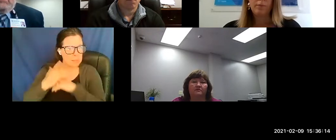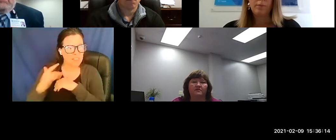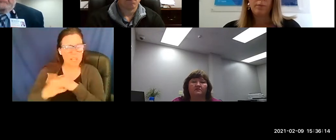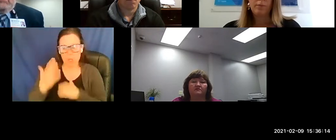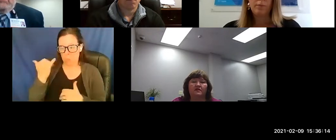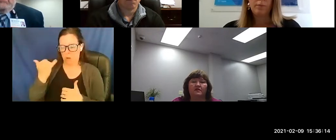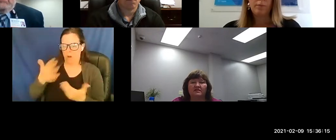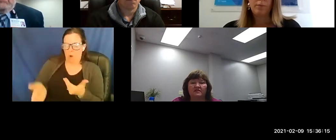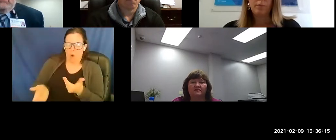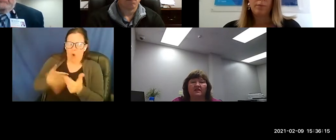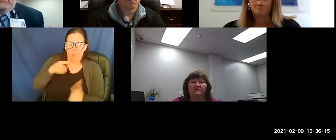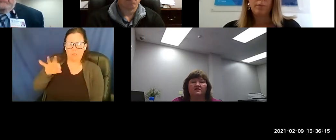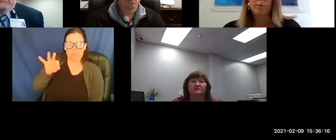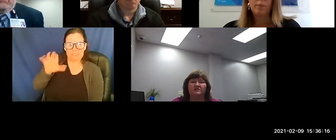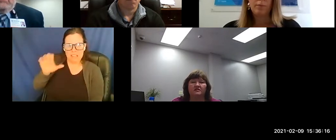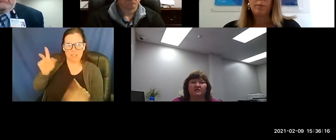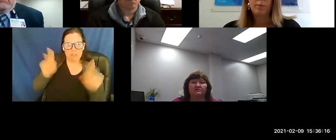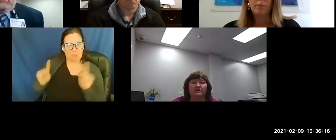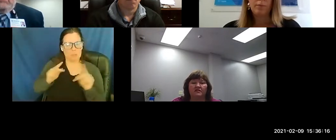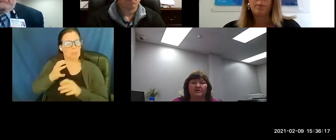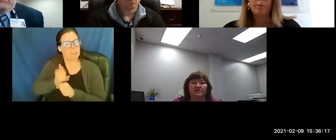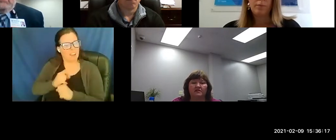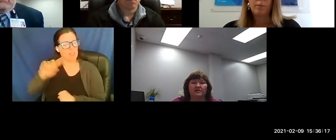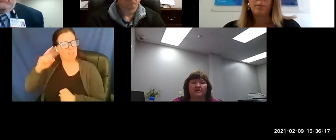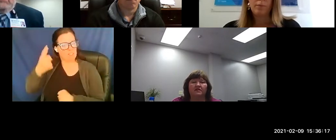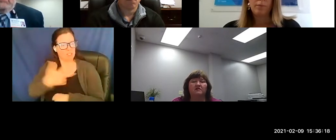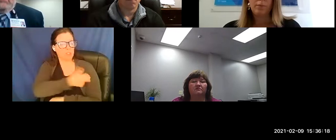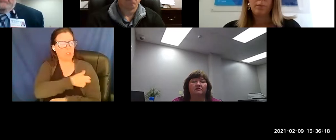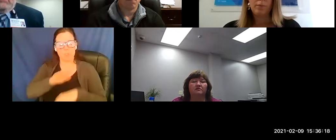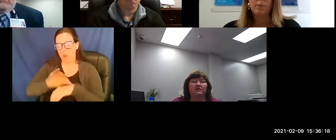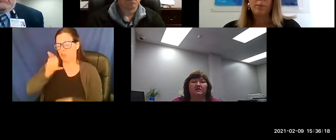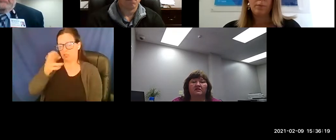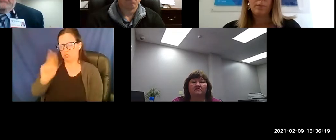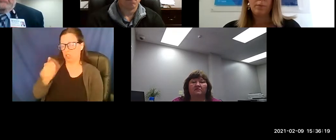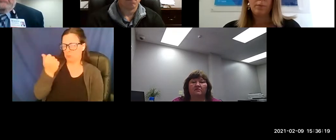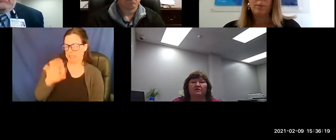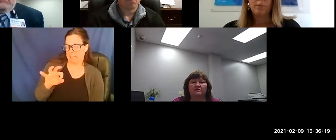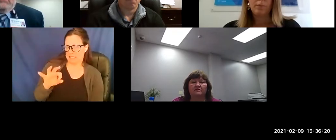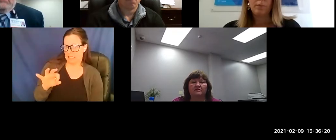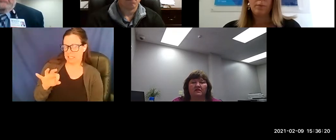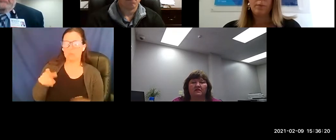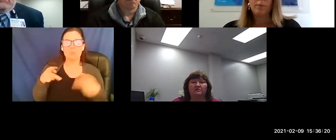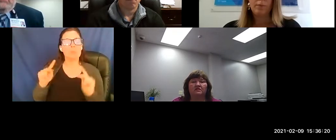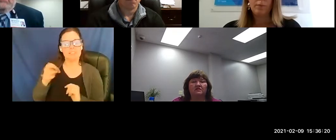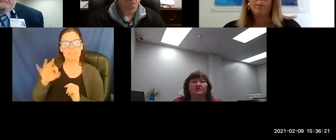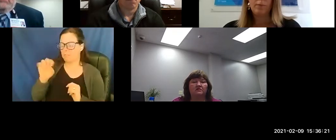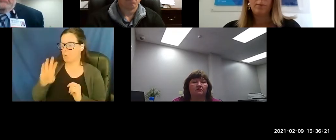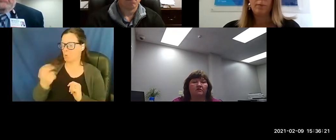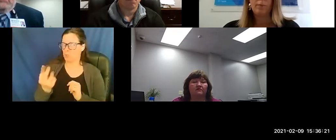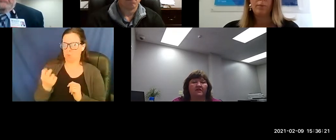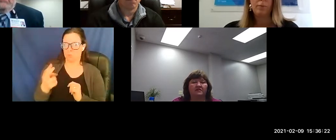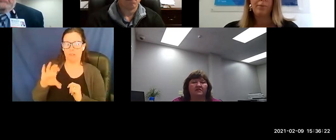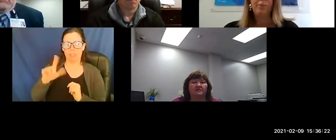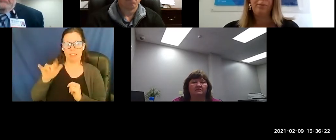people received that first dose on January 19th. To be admitted into the February 12th clinic, you will need to show